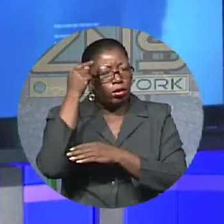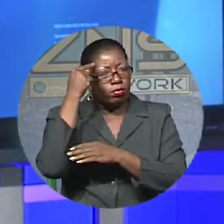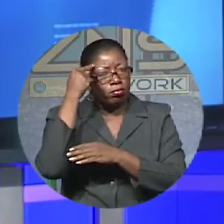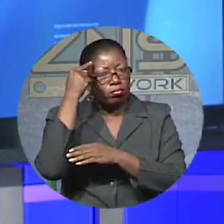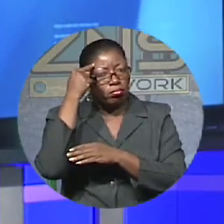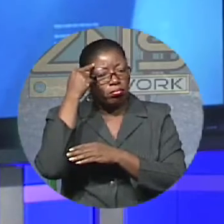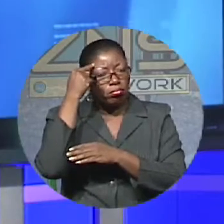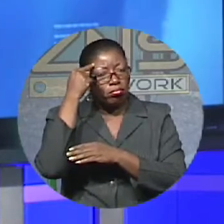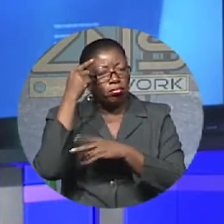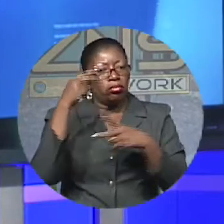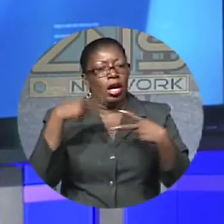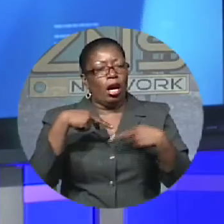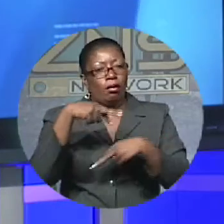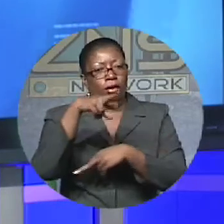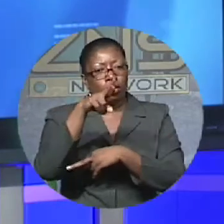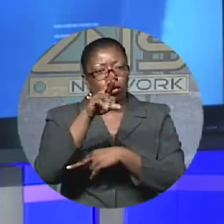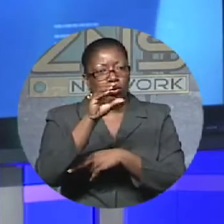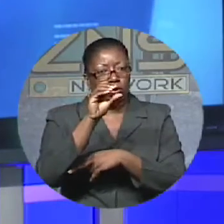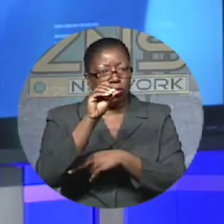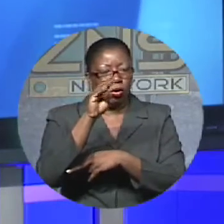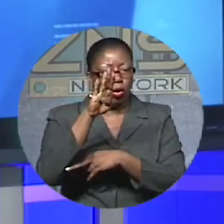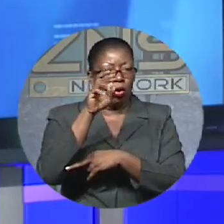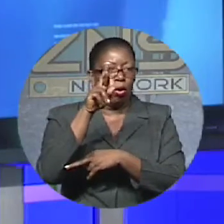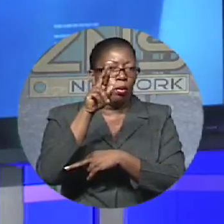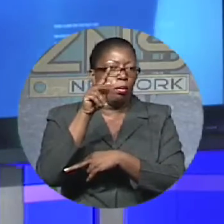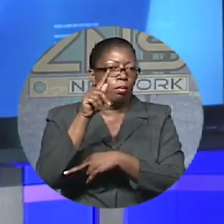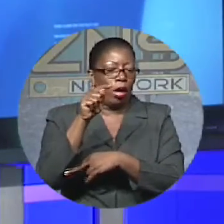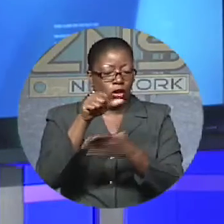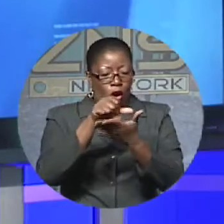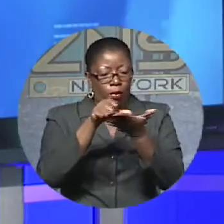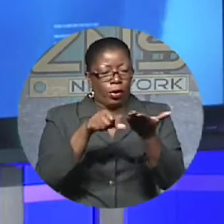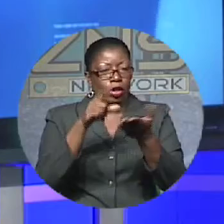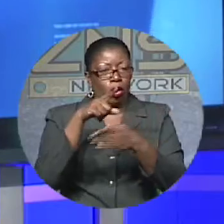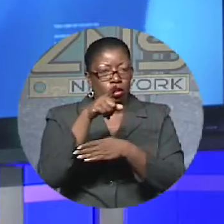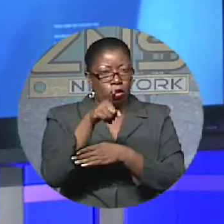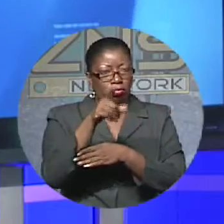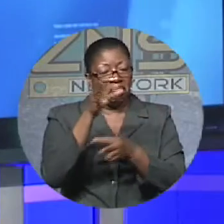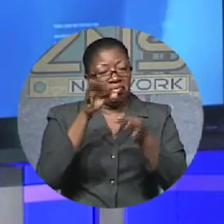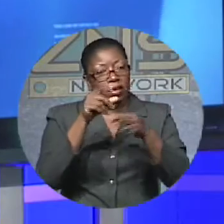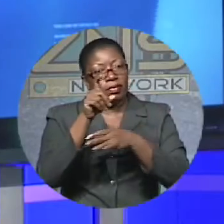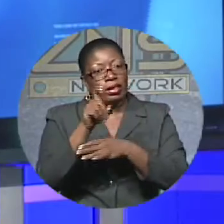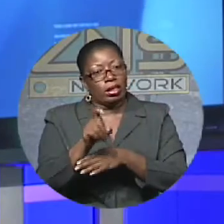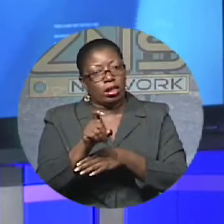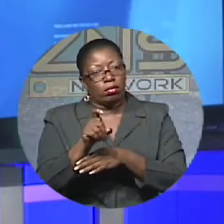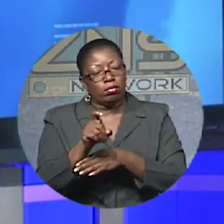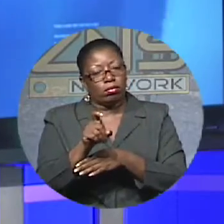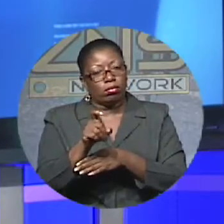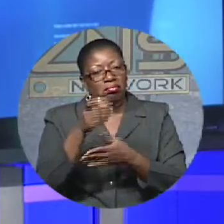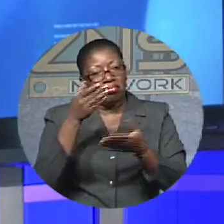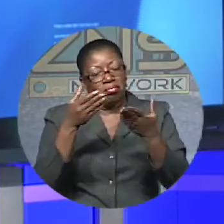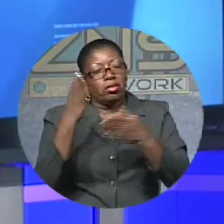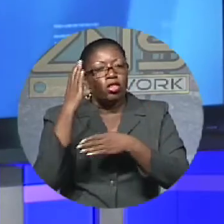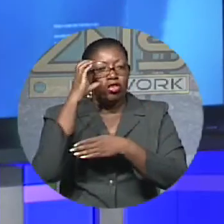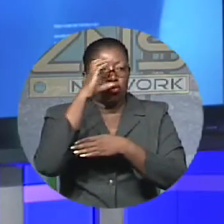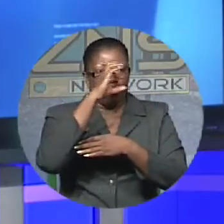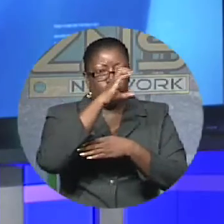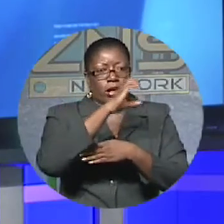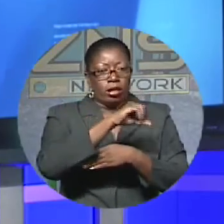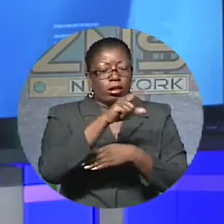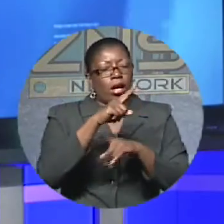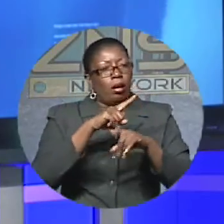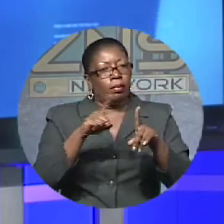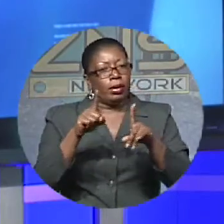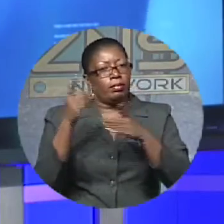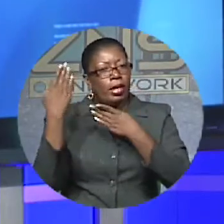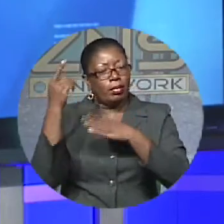a robot operate on you if you ever needed to? Well, it might seem unorthodox, but there are apparently many Bahamians considering